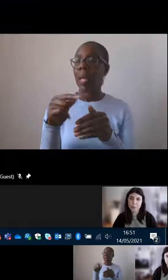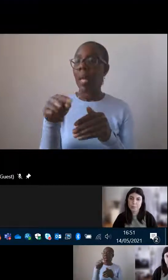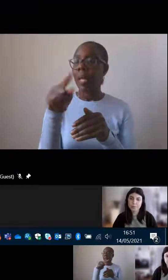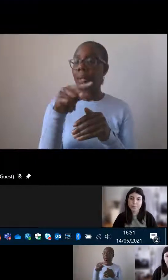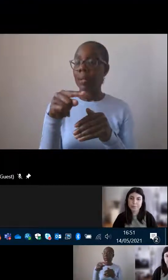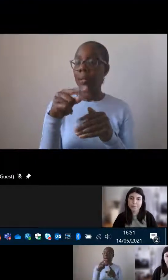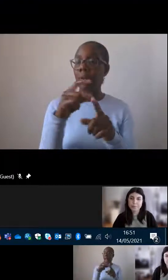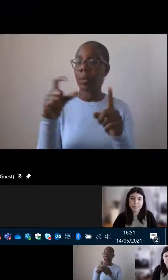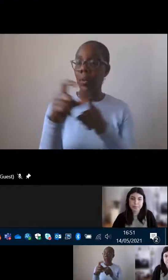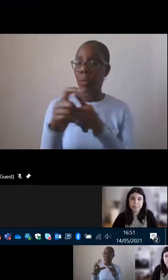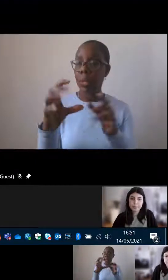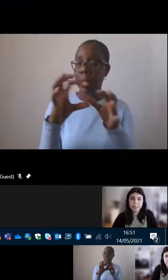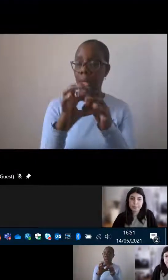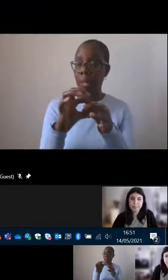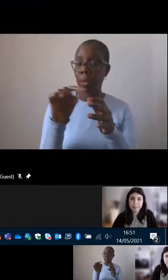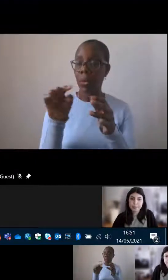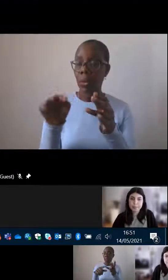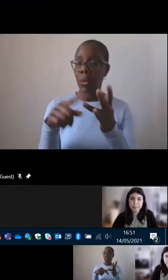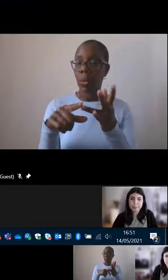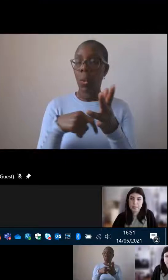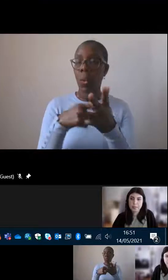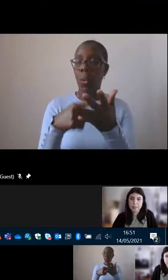communitylinks.org.